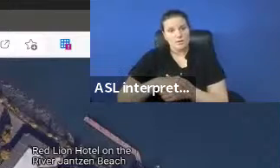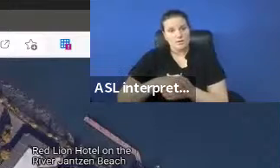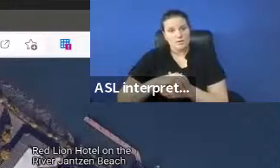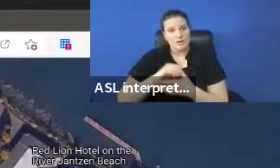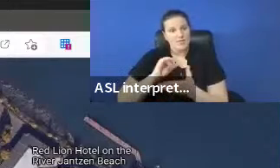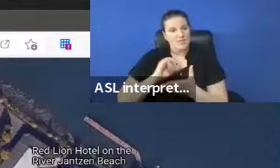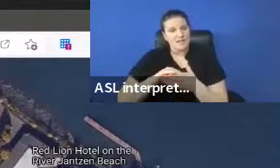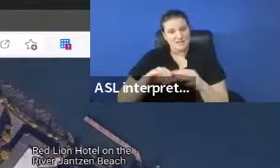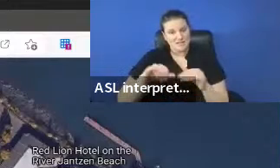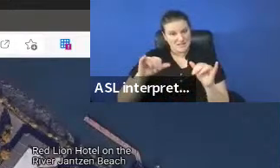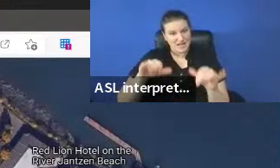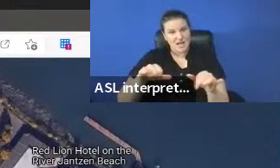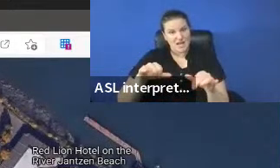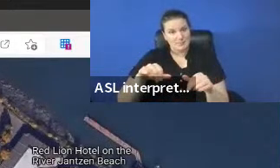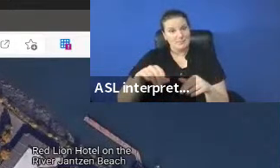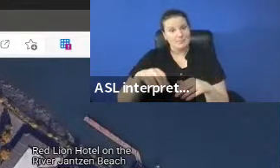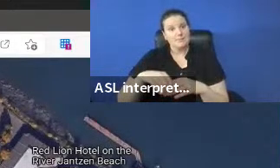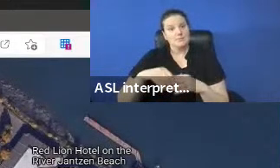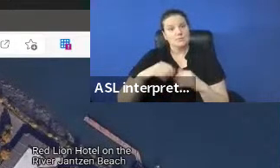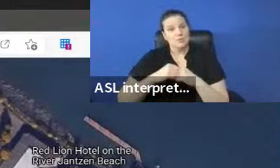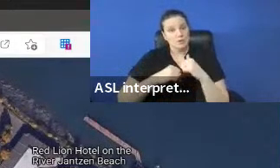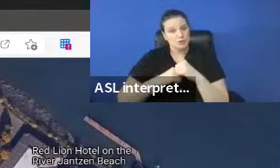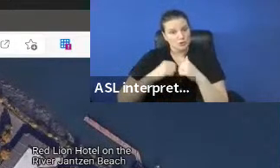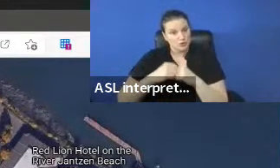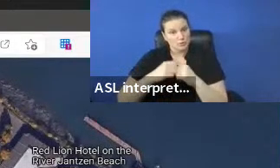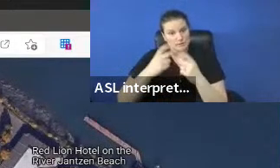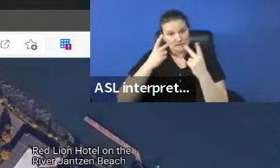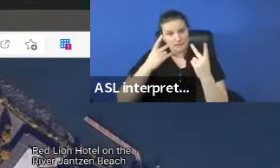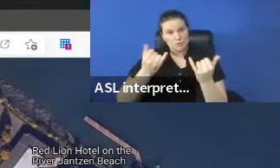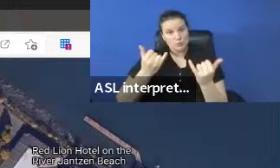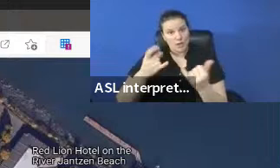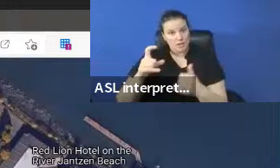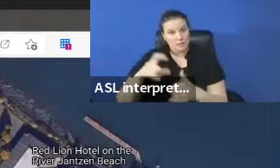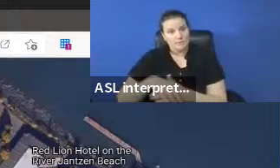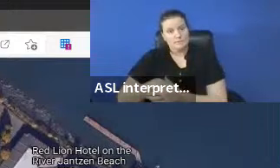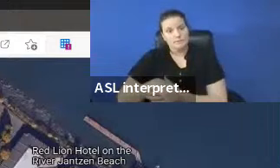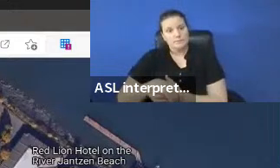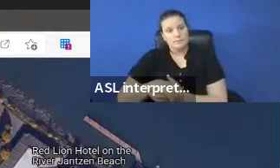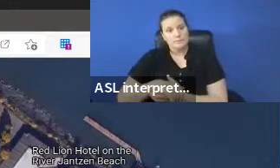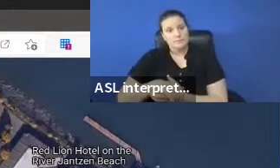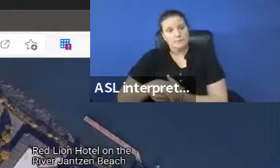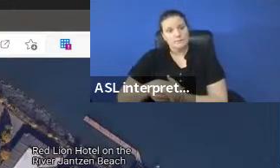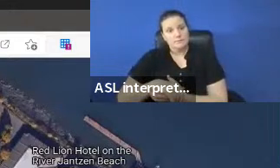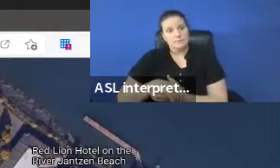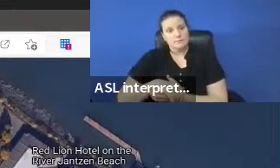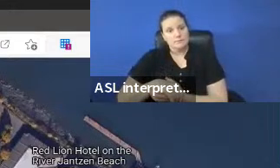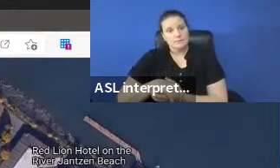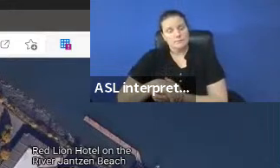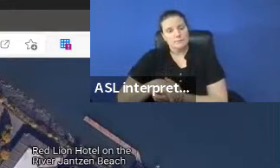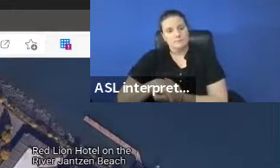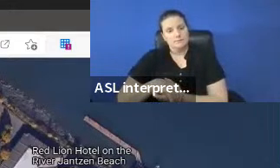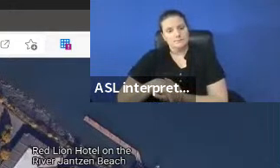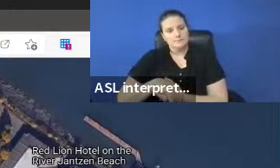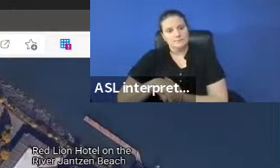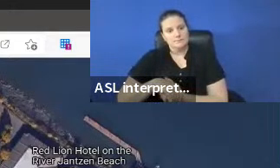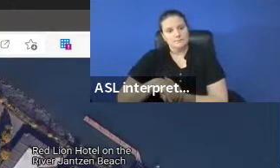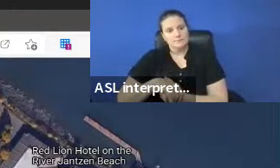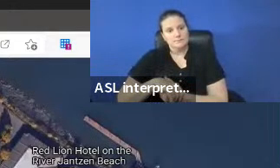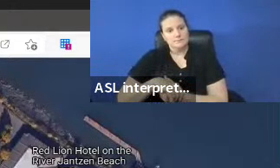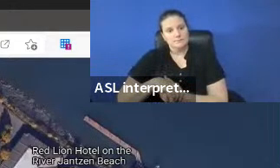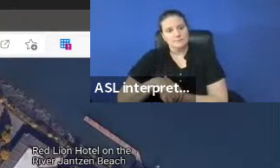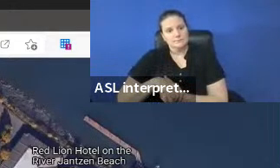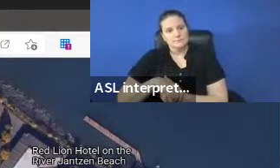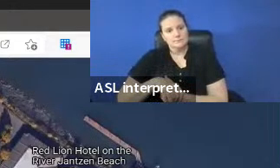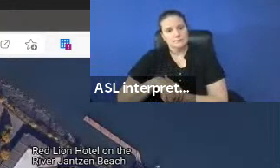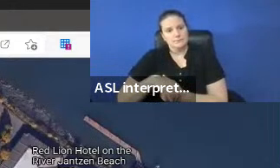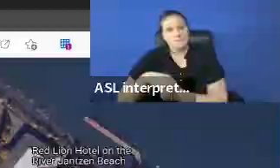the same interchange structure as we're seeing today? For option Very similar. Basically, yeah. And